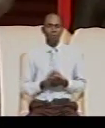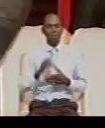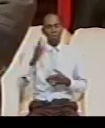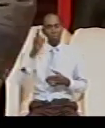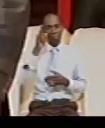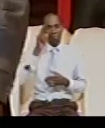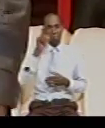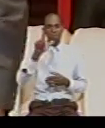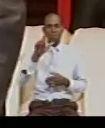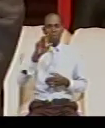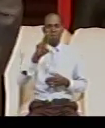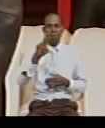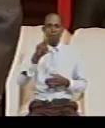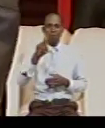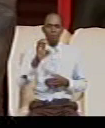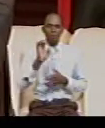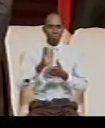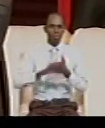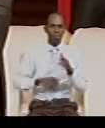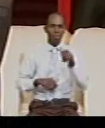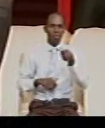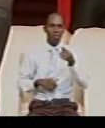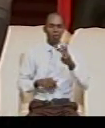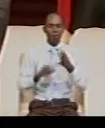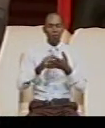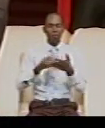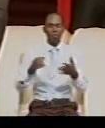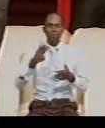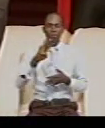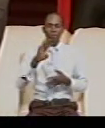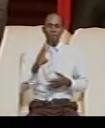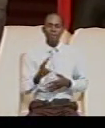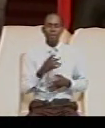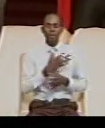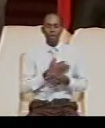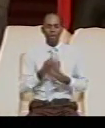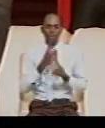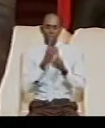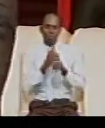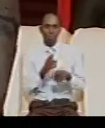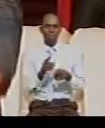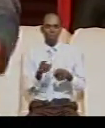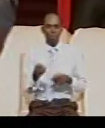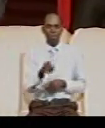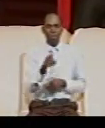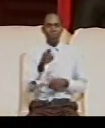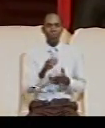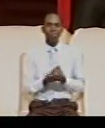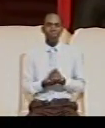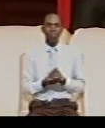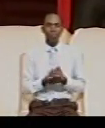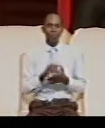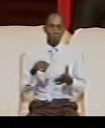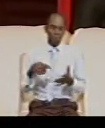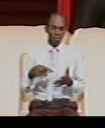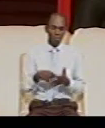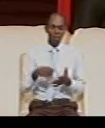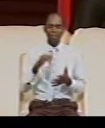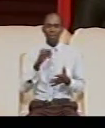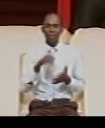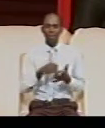Luke chapter 24, verse 46, and said unto them, thus it is